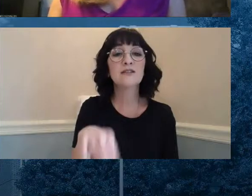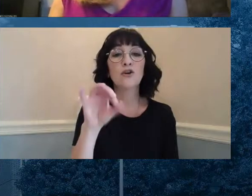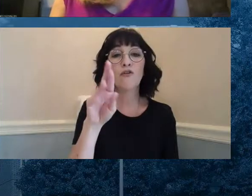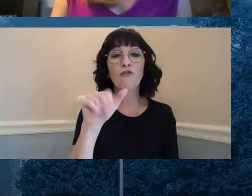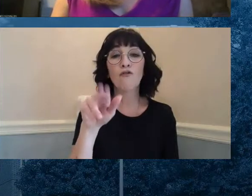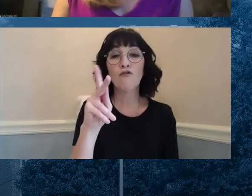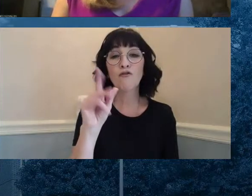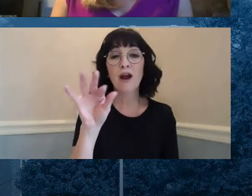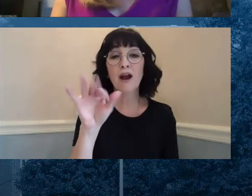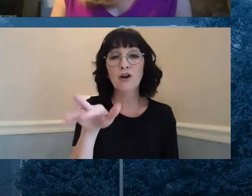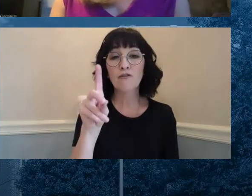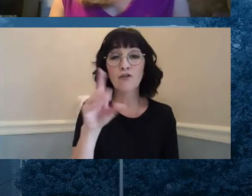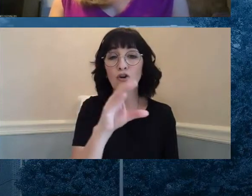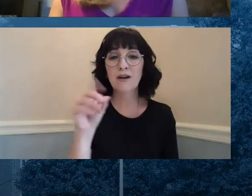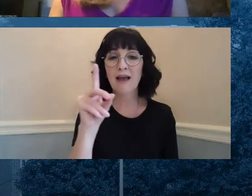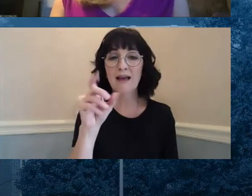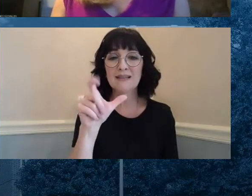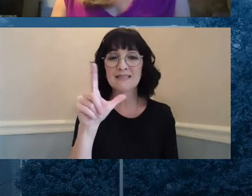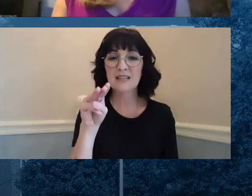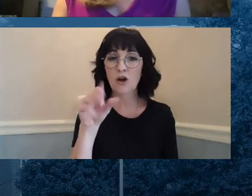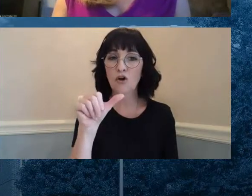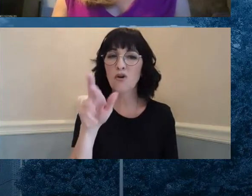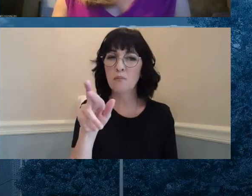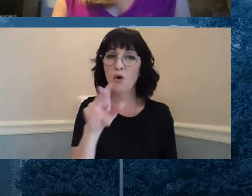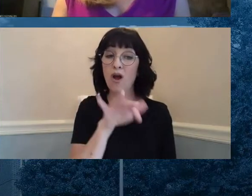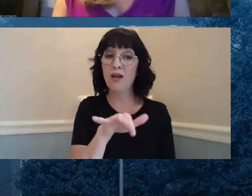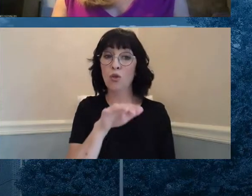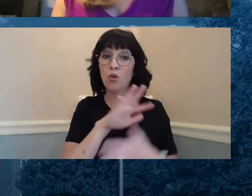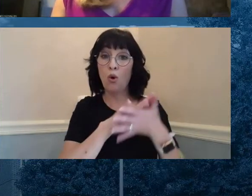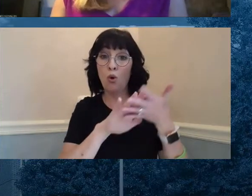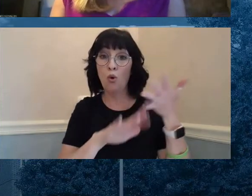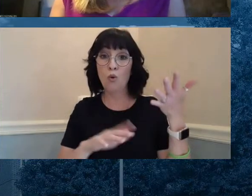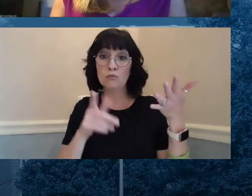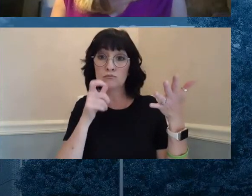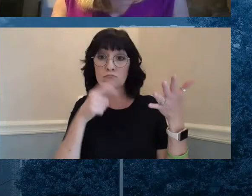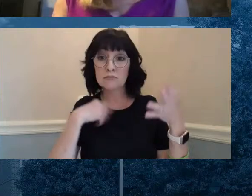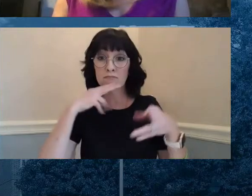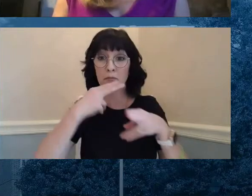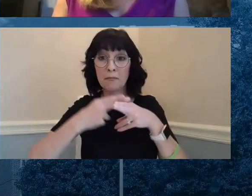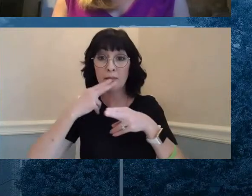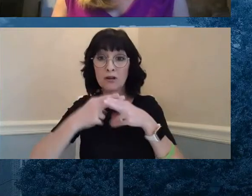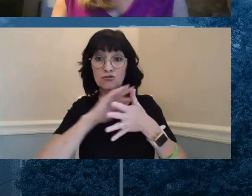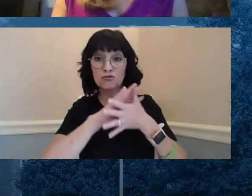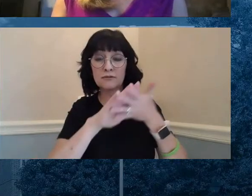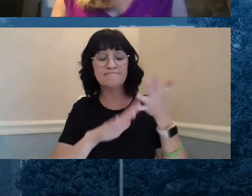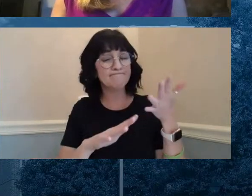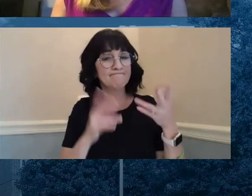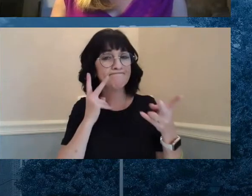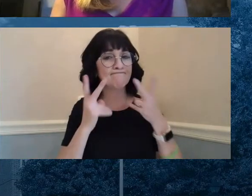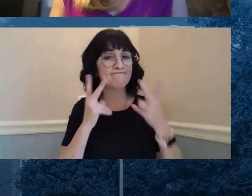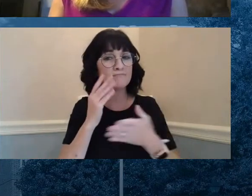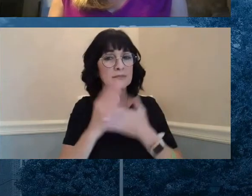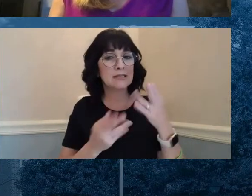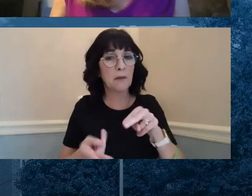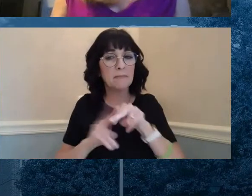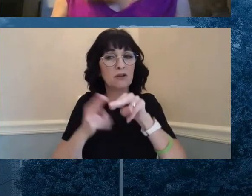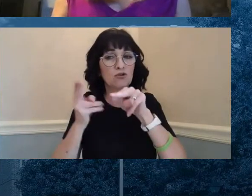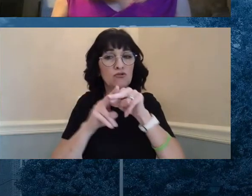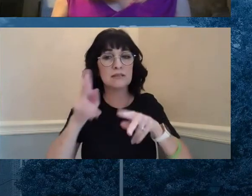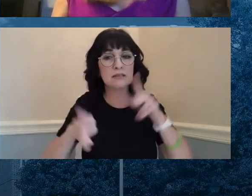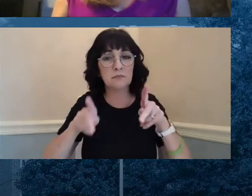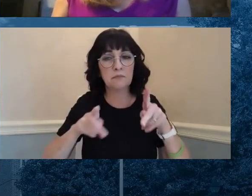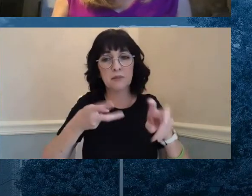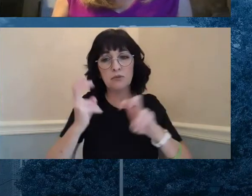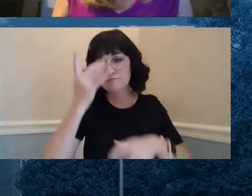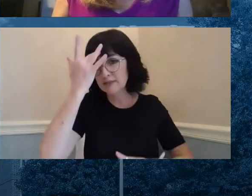on those as we're seeing a little bit of an increase in those areas. But again, overall good news.